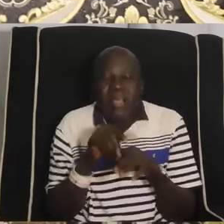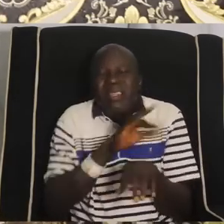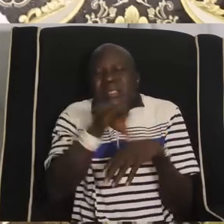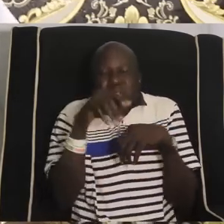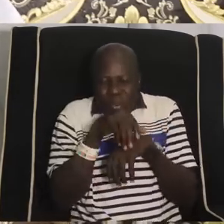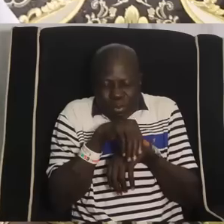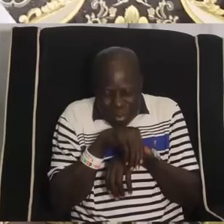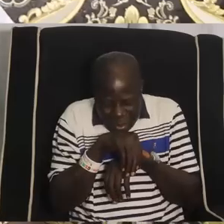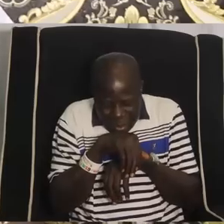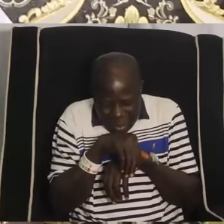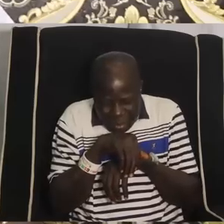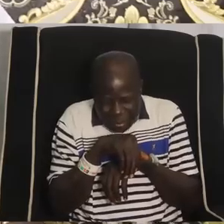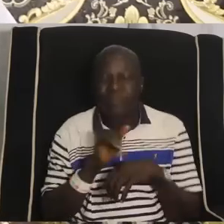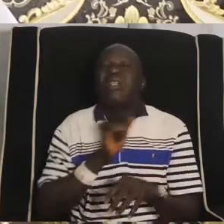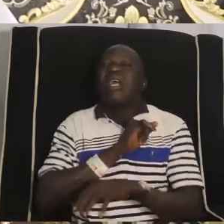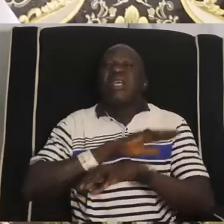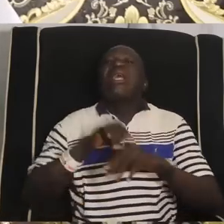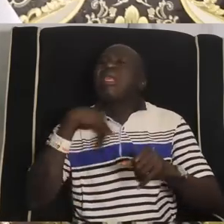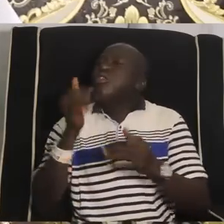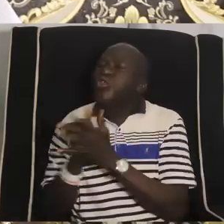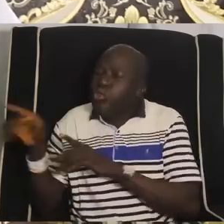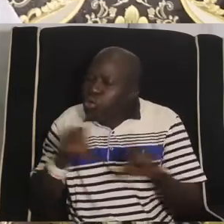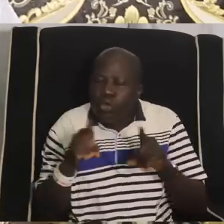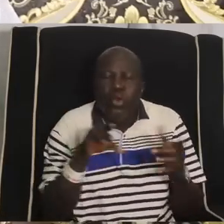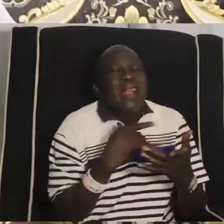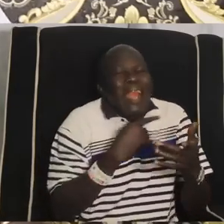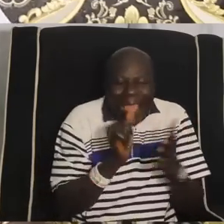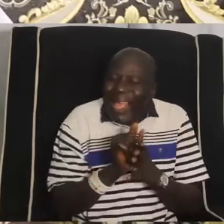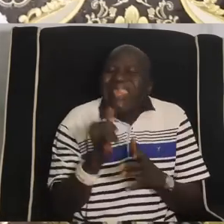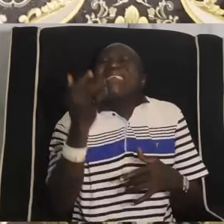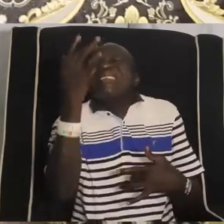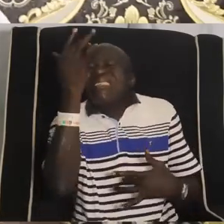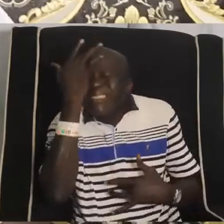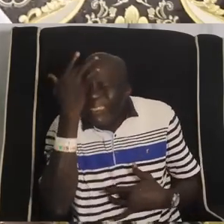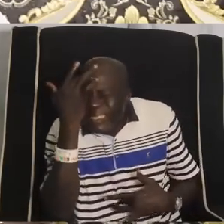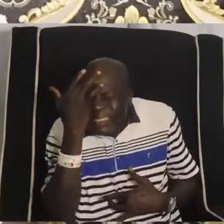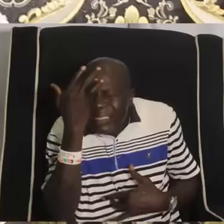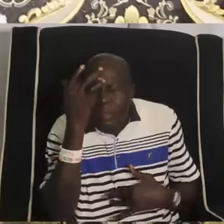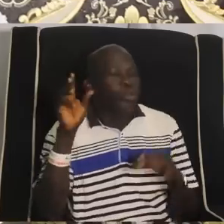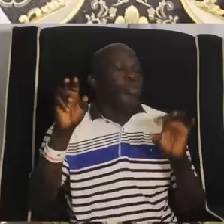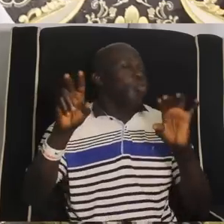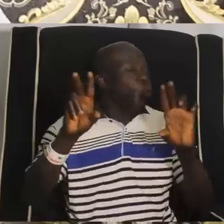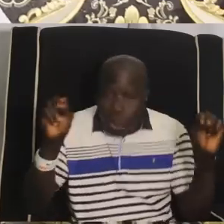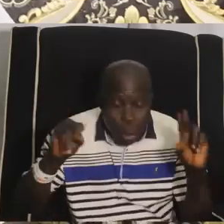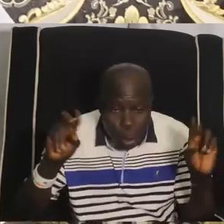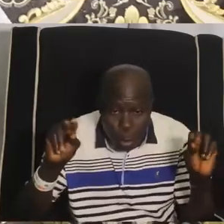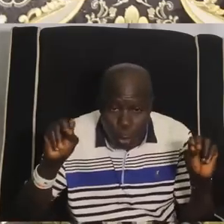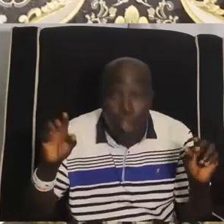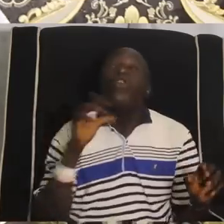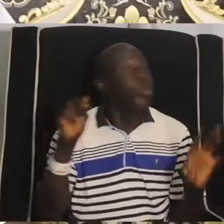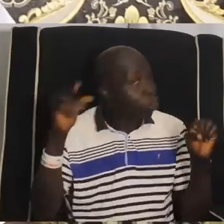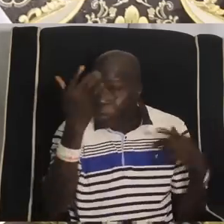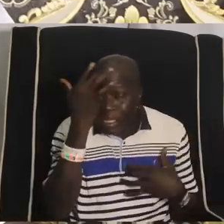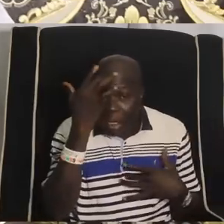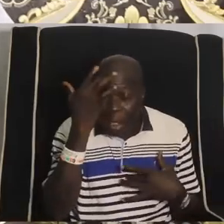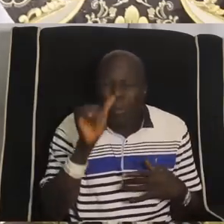we turn. Yeni pe o se bi eni pe o size. He acts as if he's foreseen. But size so. He's not seen. O se